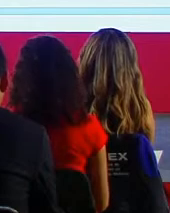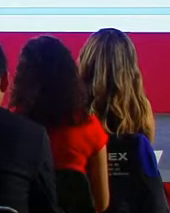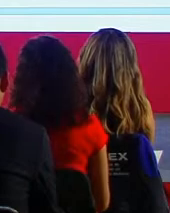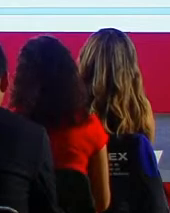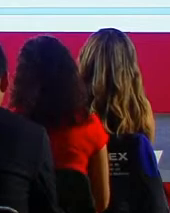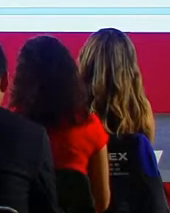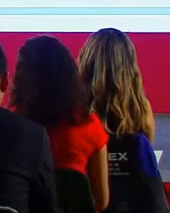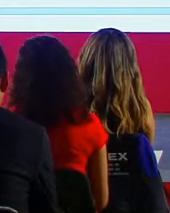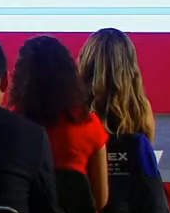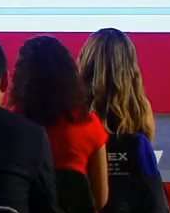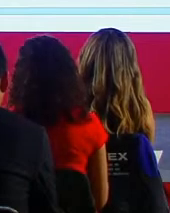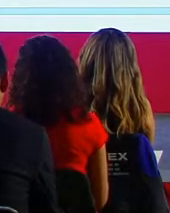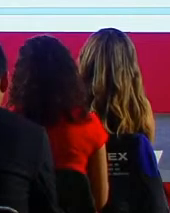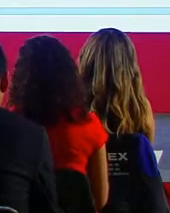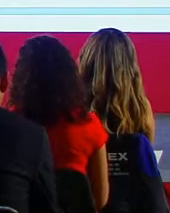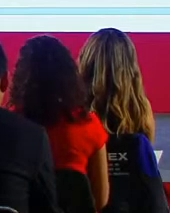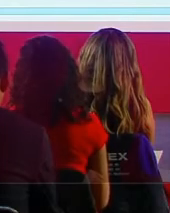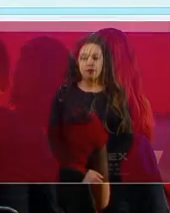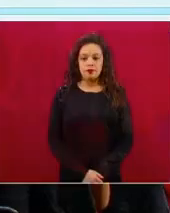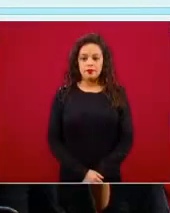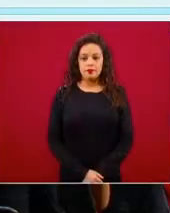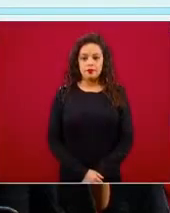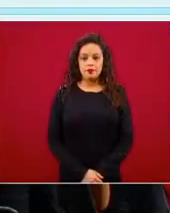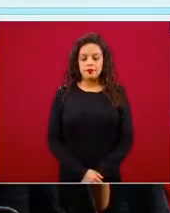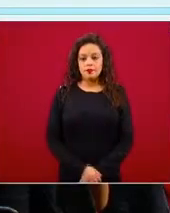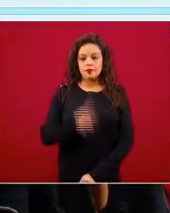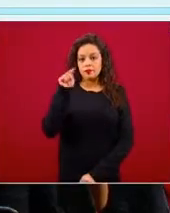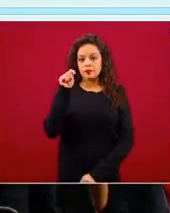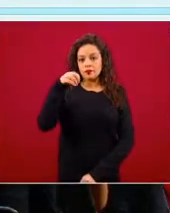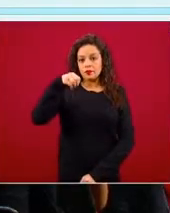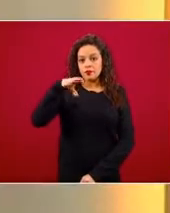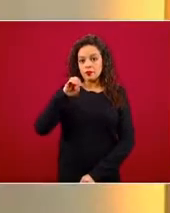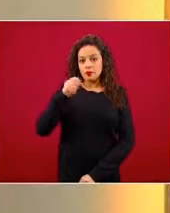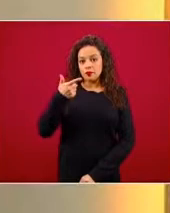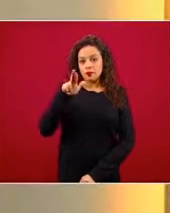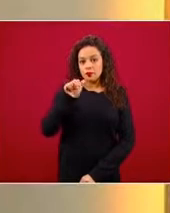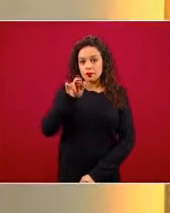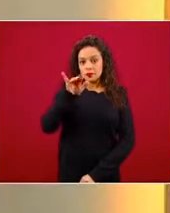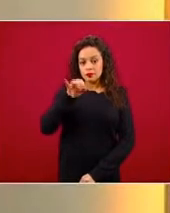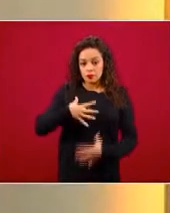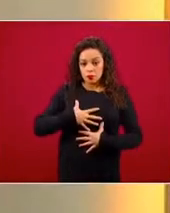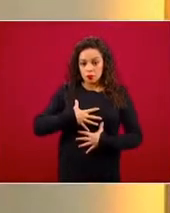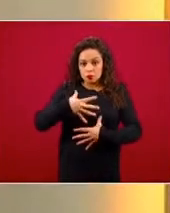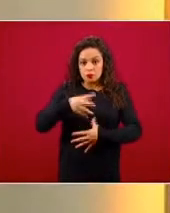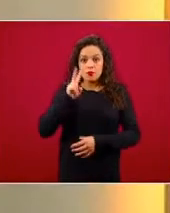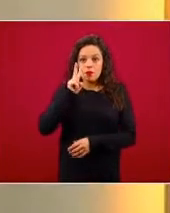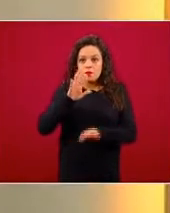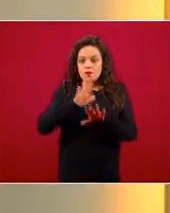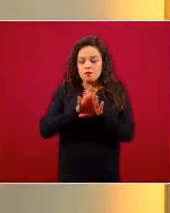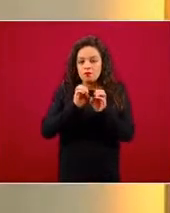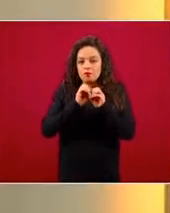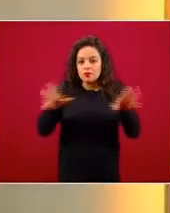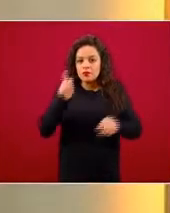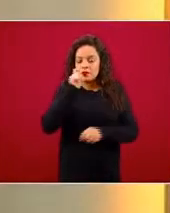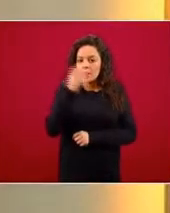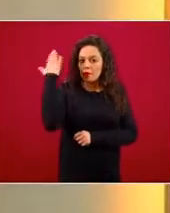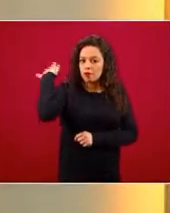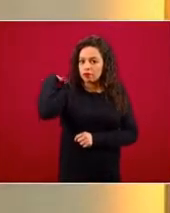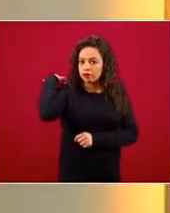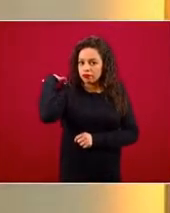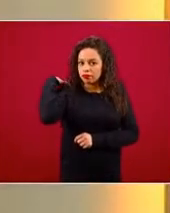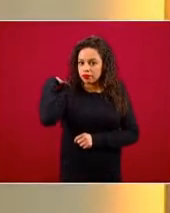could take exact pictures of the lungs. And that's how we identified the typical pneumonia. And when